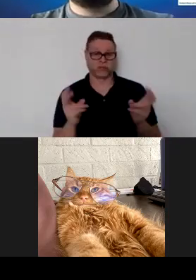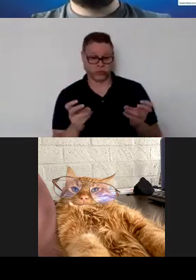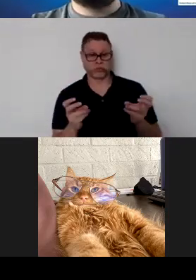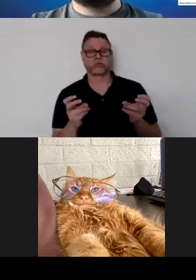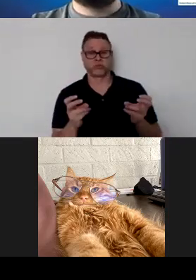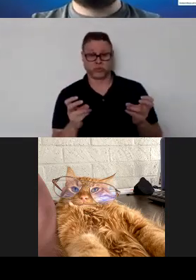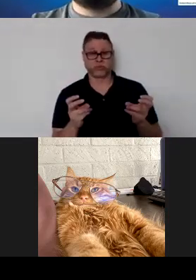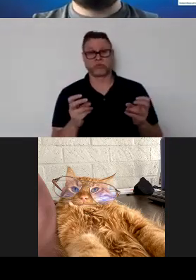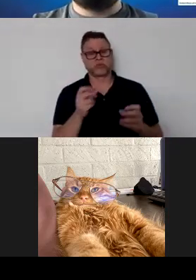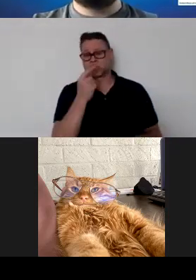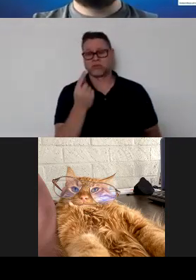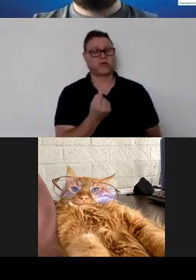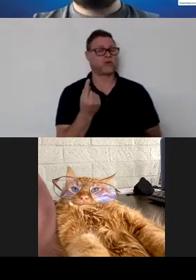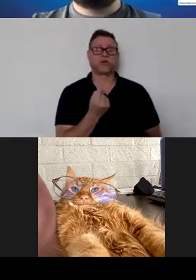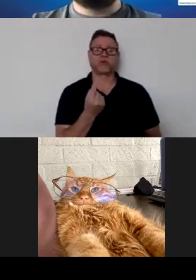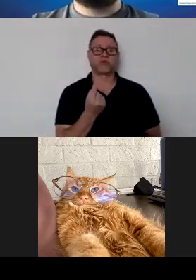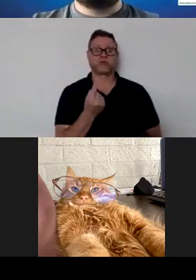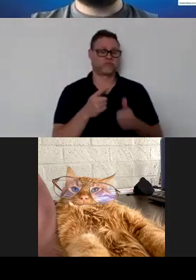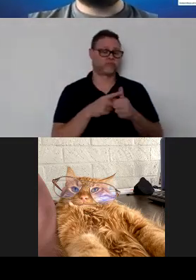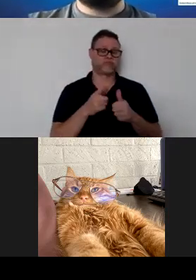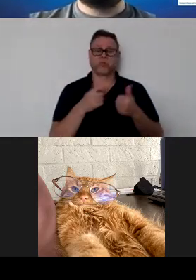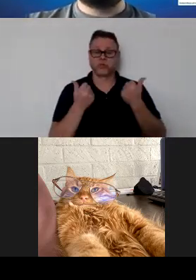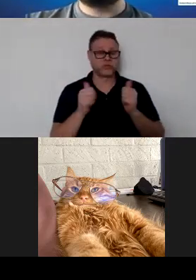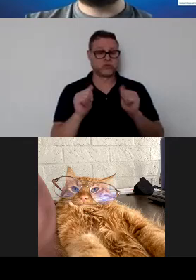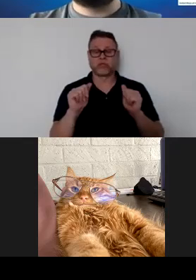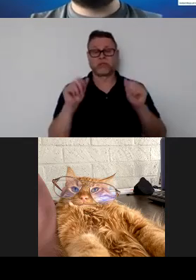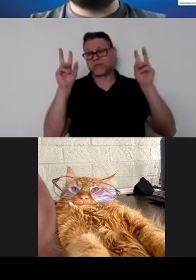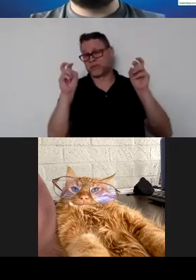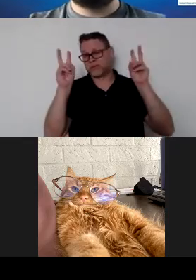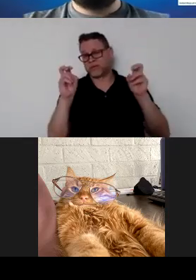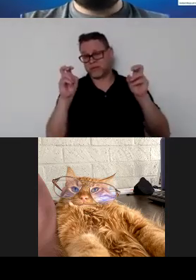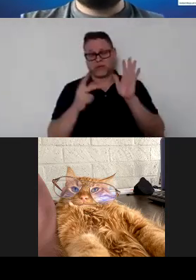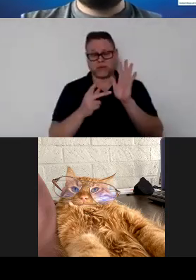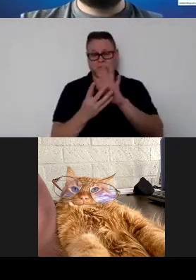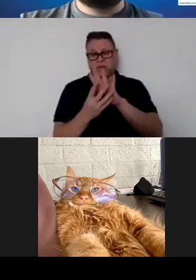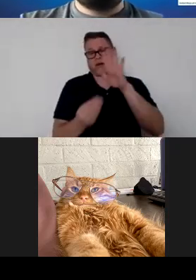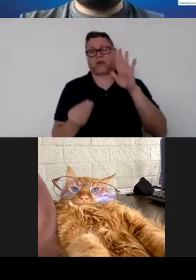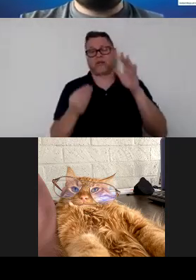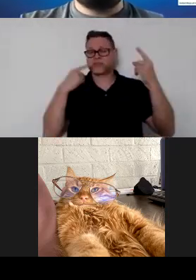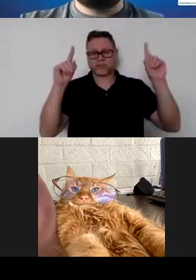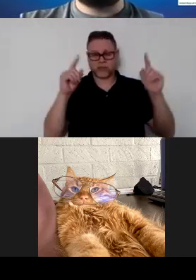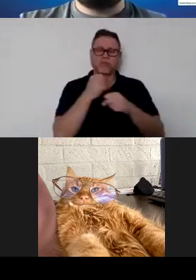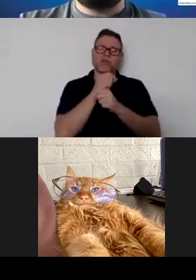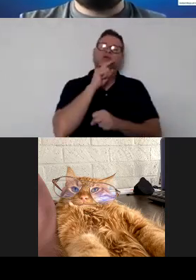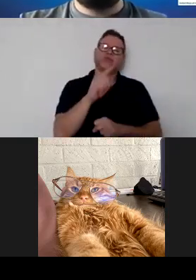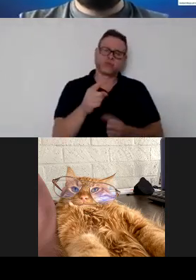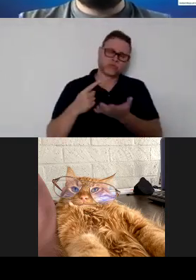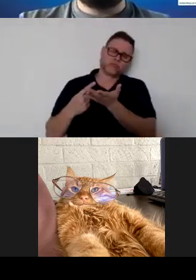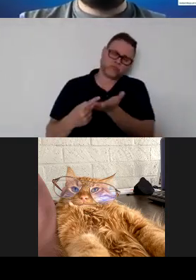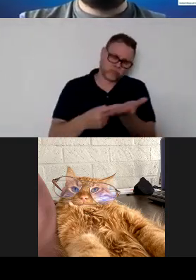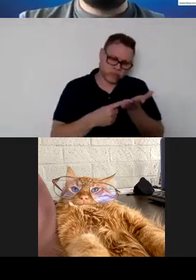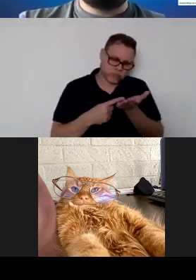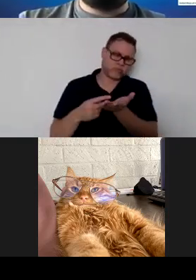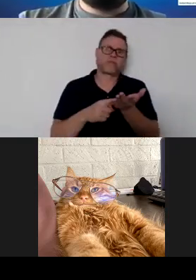I think it's not just necessarily about, trying to quote unquote replicate success, but really ensuring that you're going to be talking about